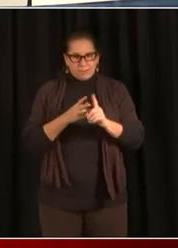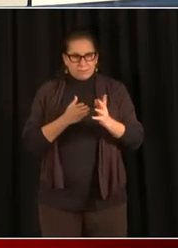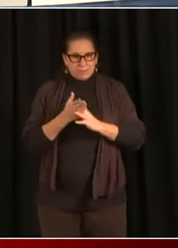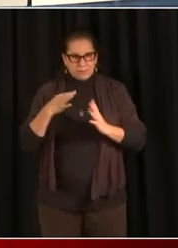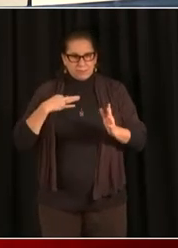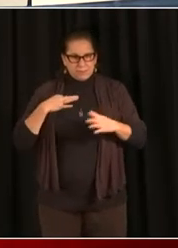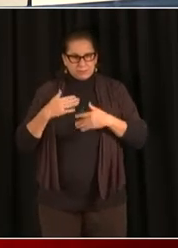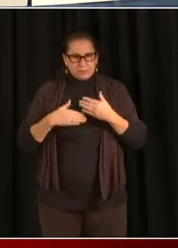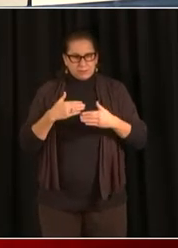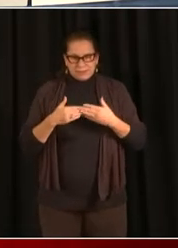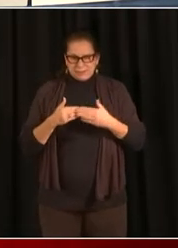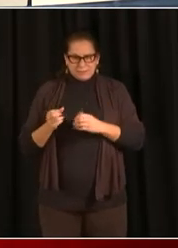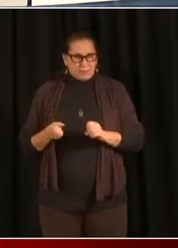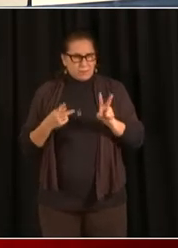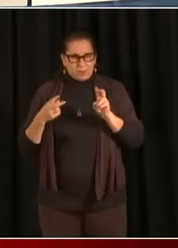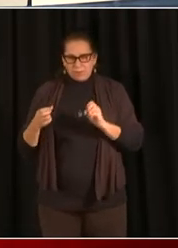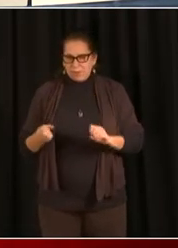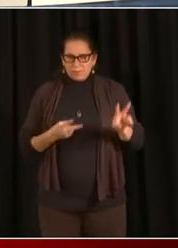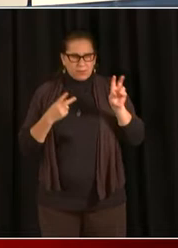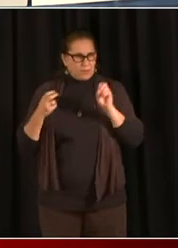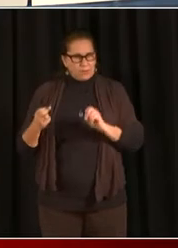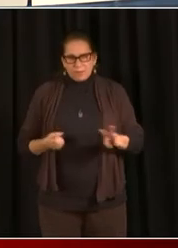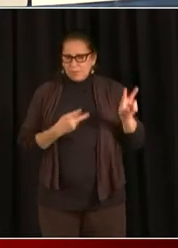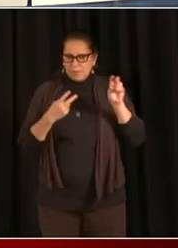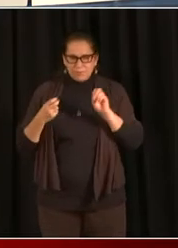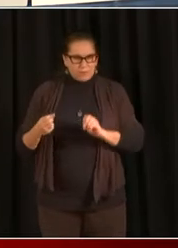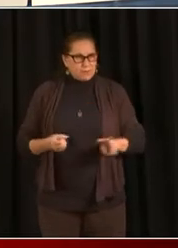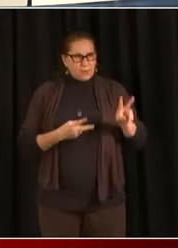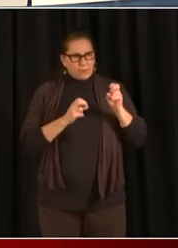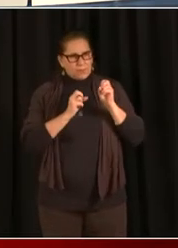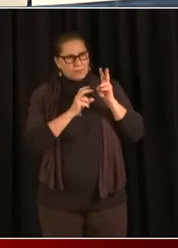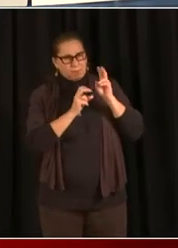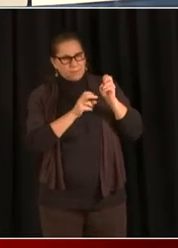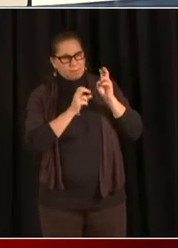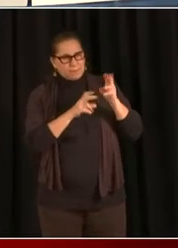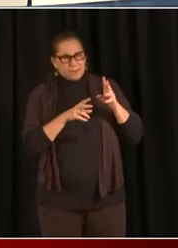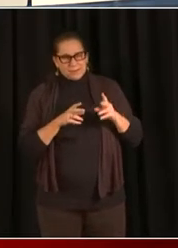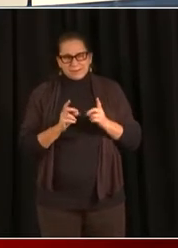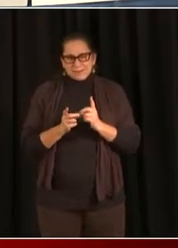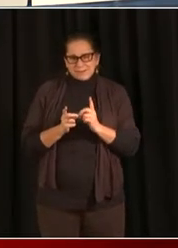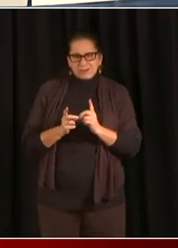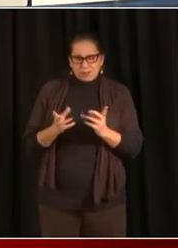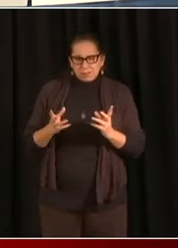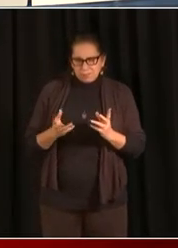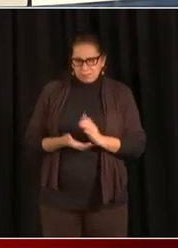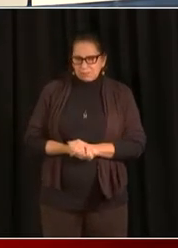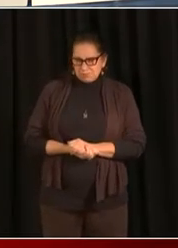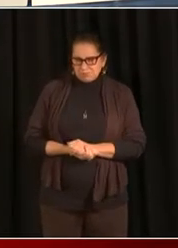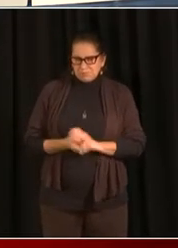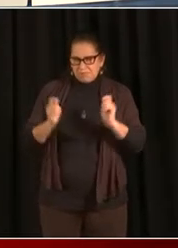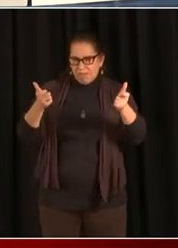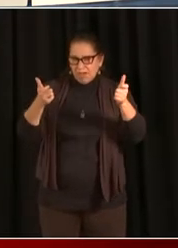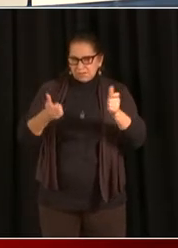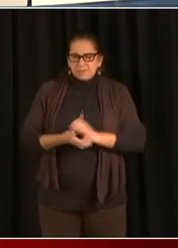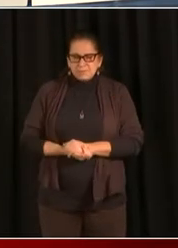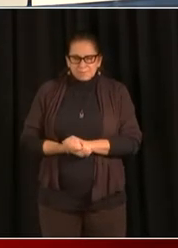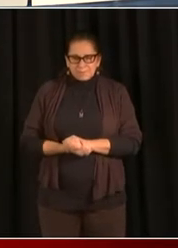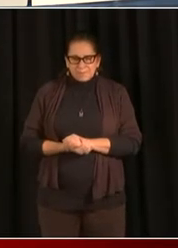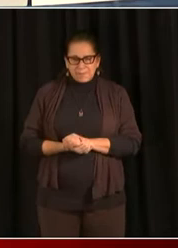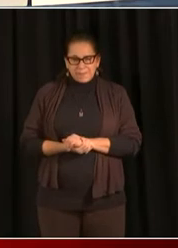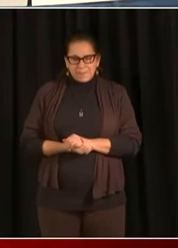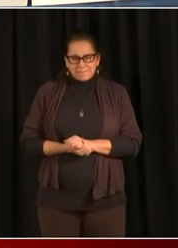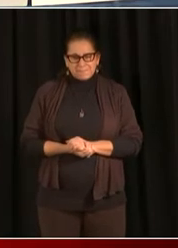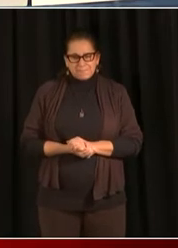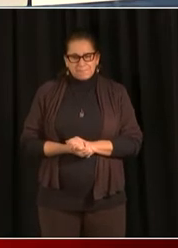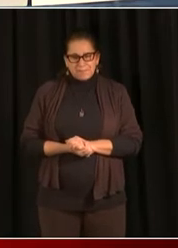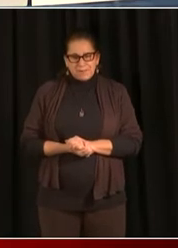far. So make sure you kind of keep these in a digital file so that you have them on hand. Next and final thing